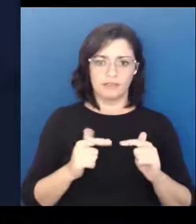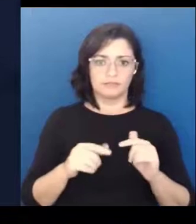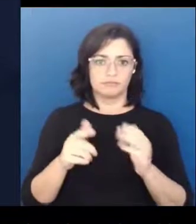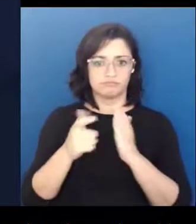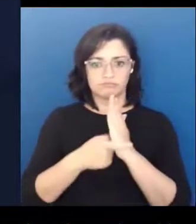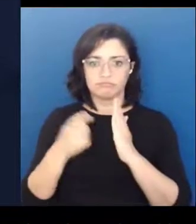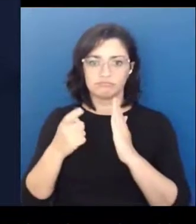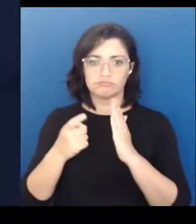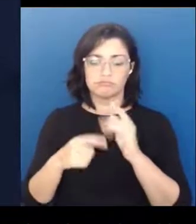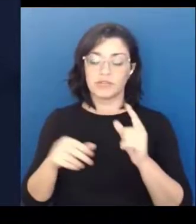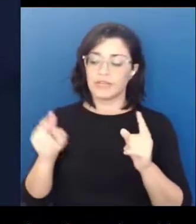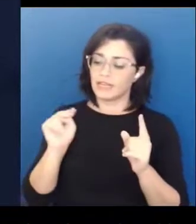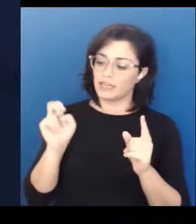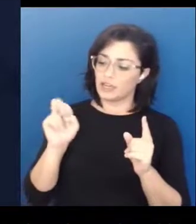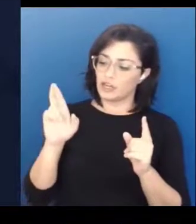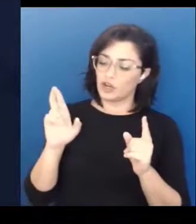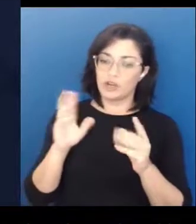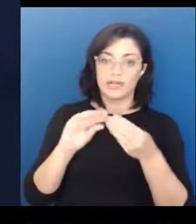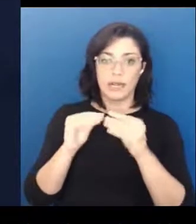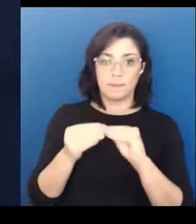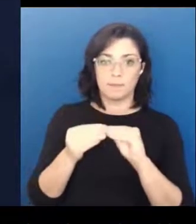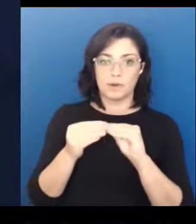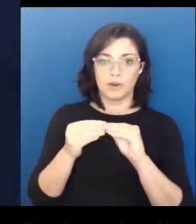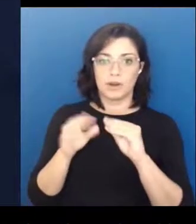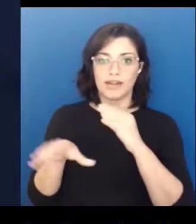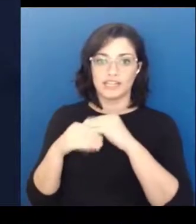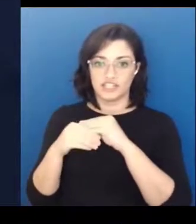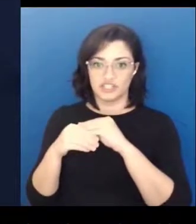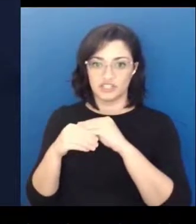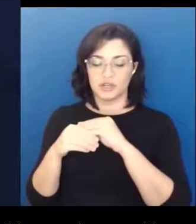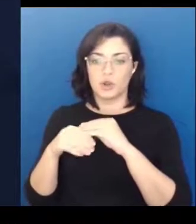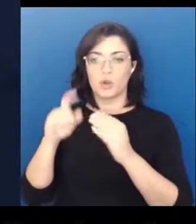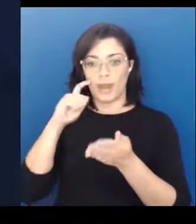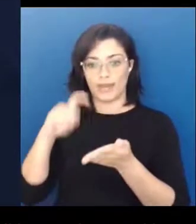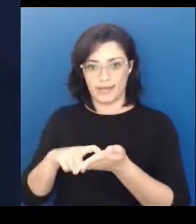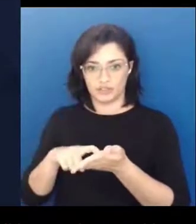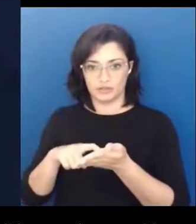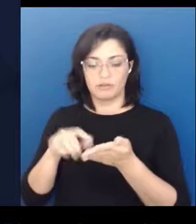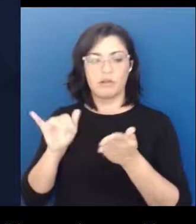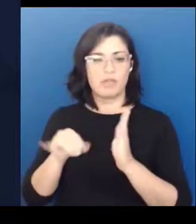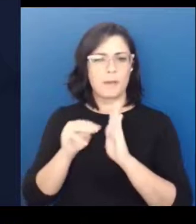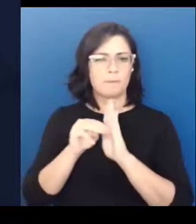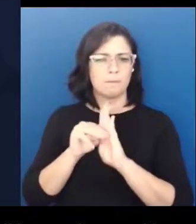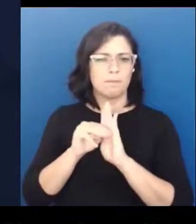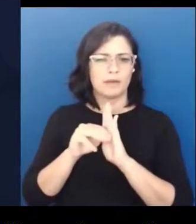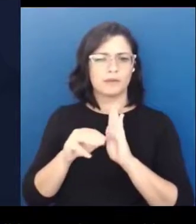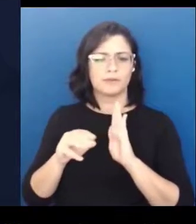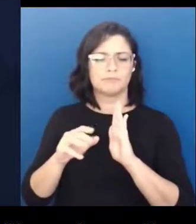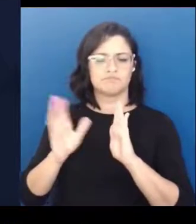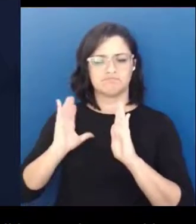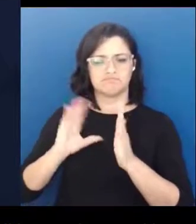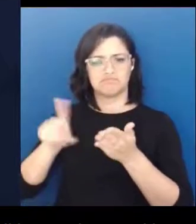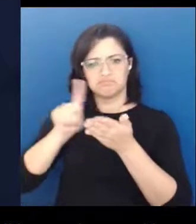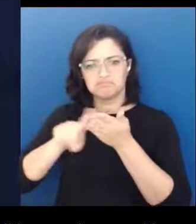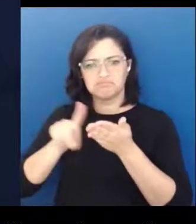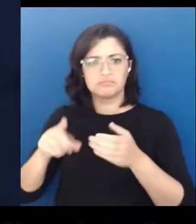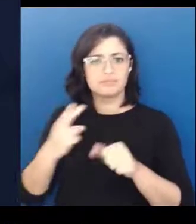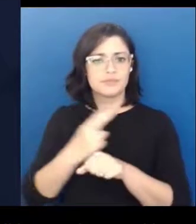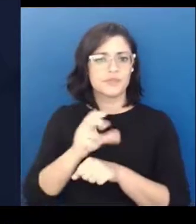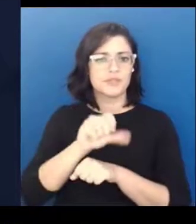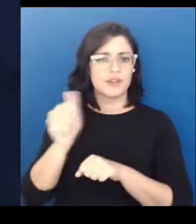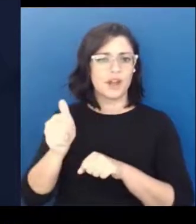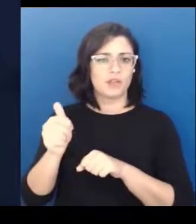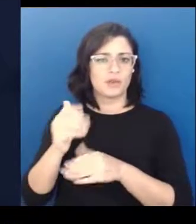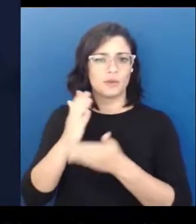Addition, Recognition. It was a model that was researched and is used in other parts of the world to assess captioning accuracy. And